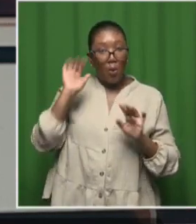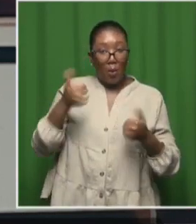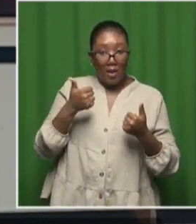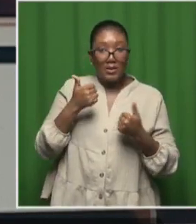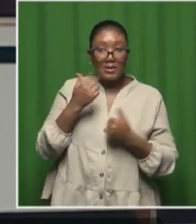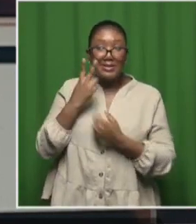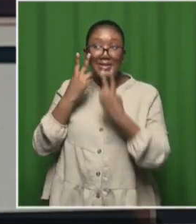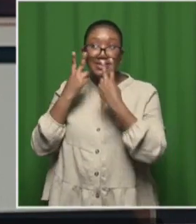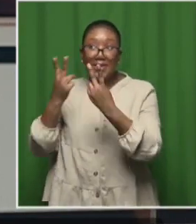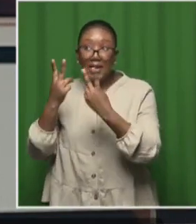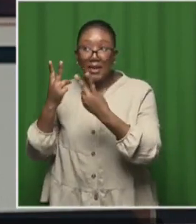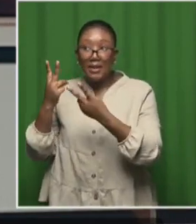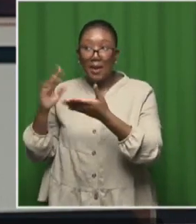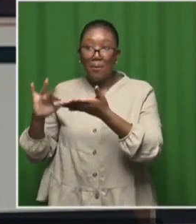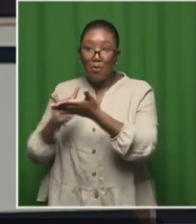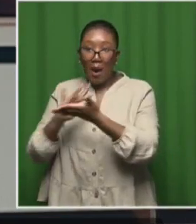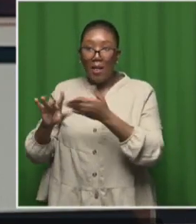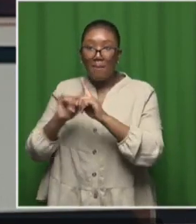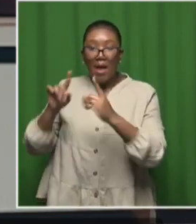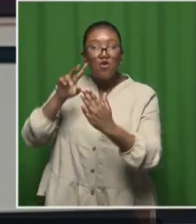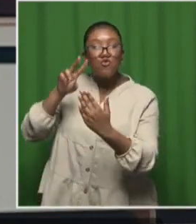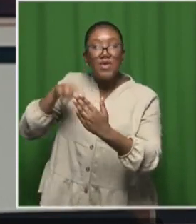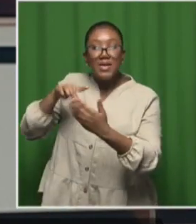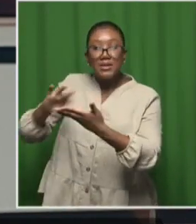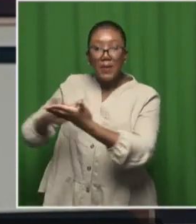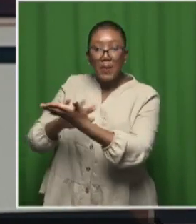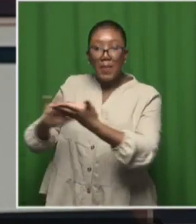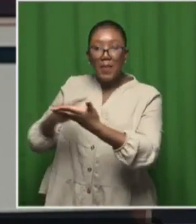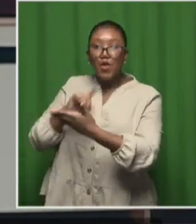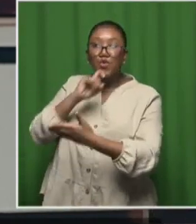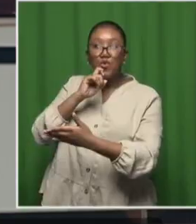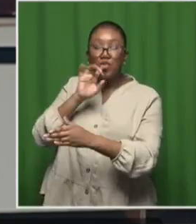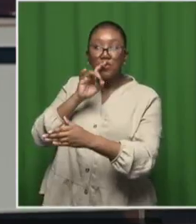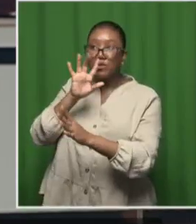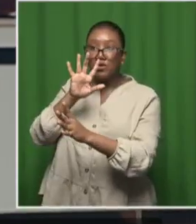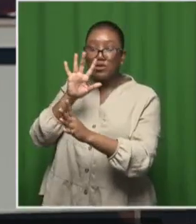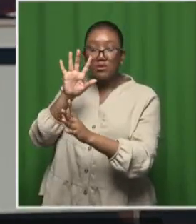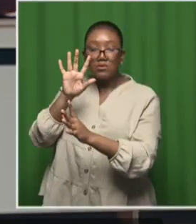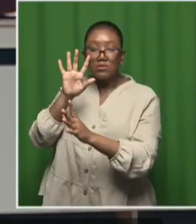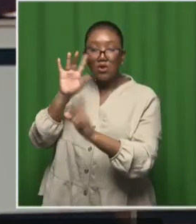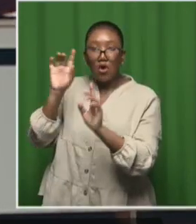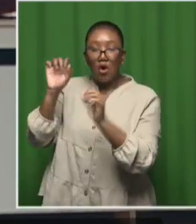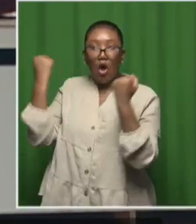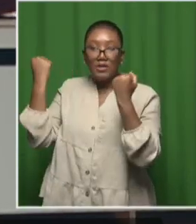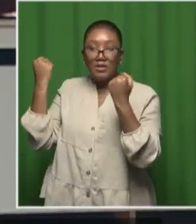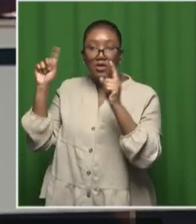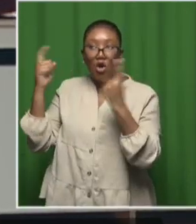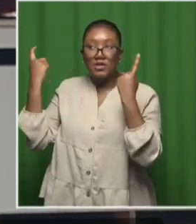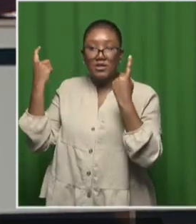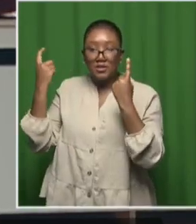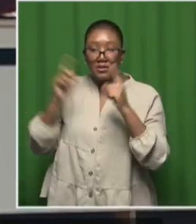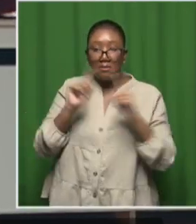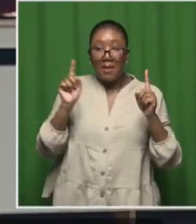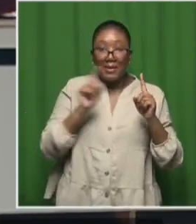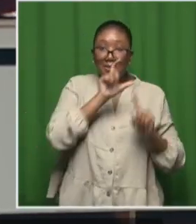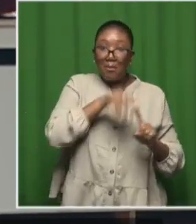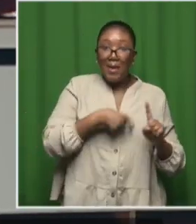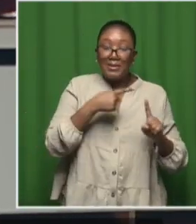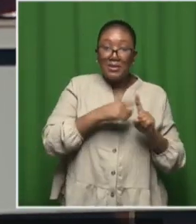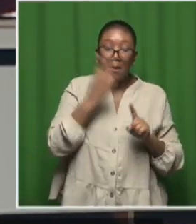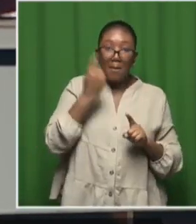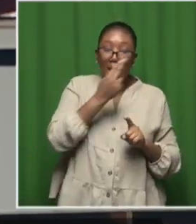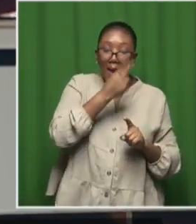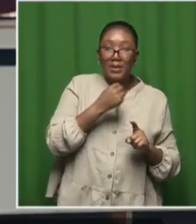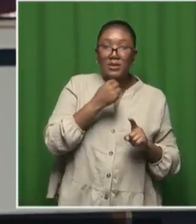see the Braille, but he can't read the Braille. Yes. So he's denied the underlying